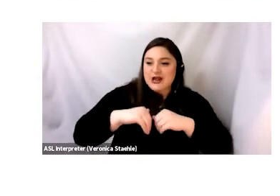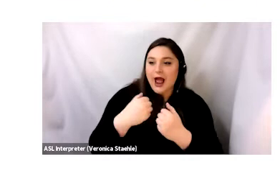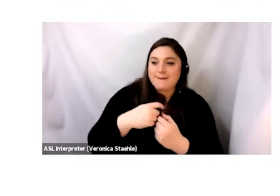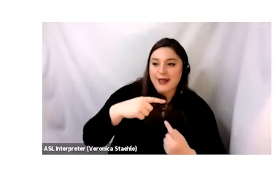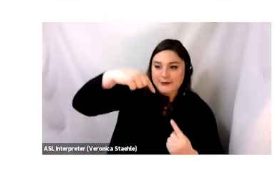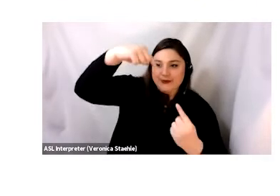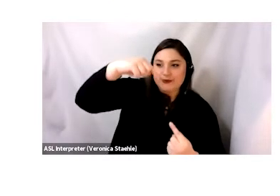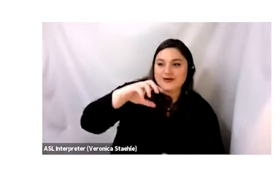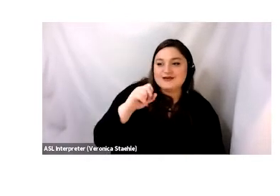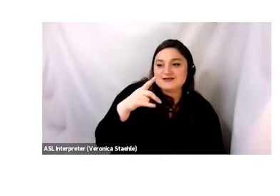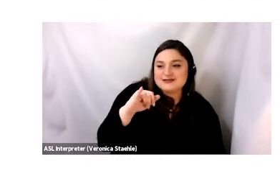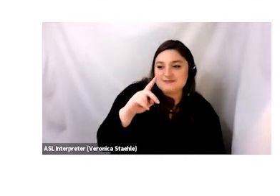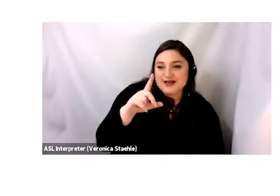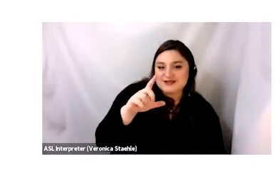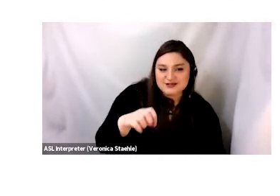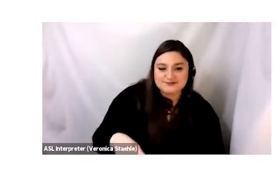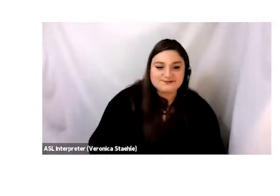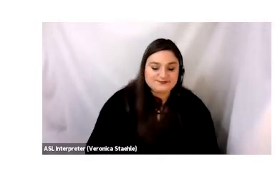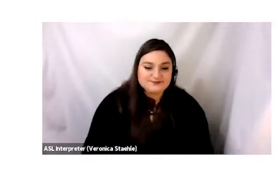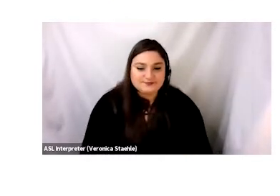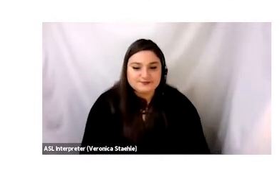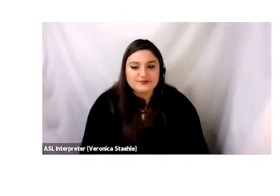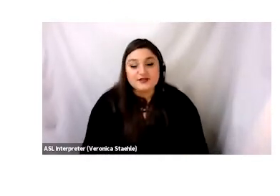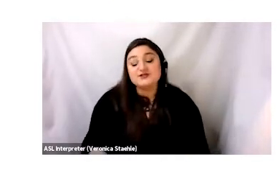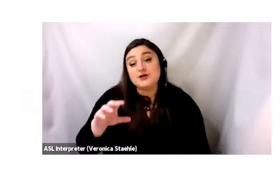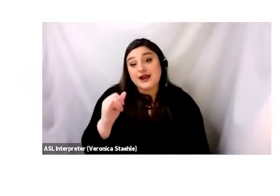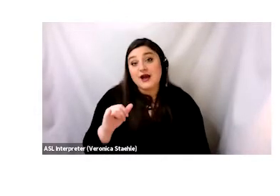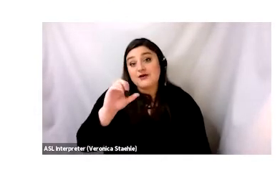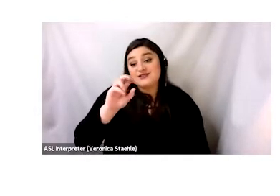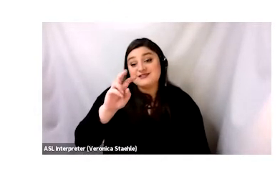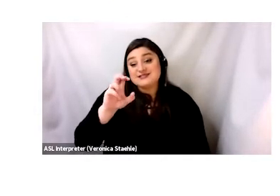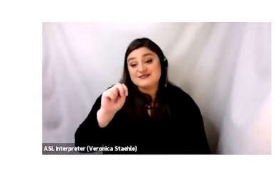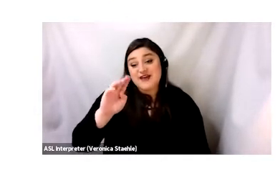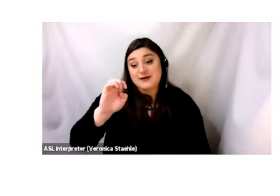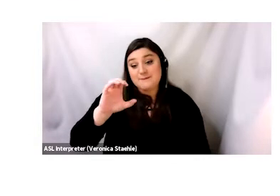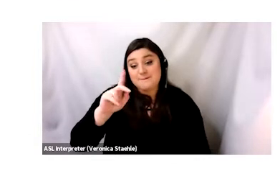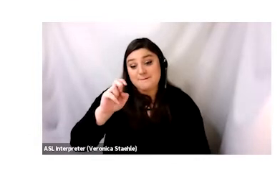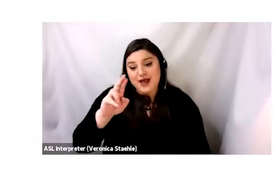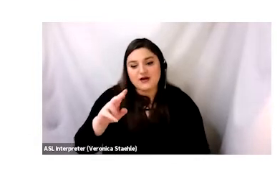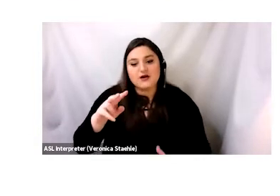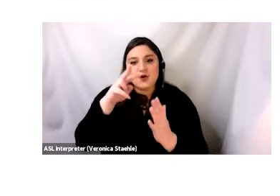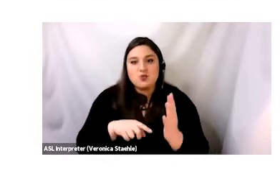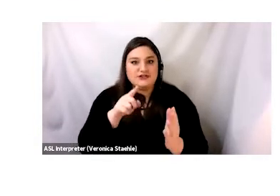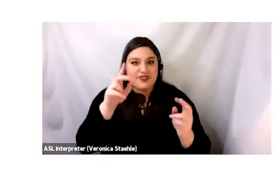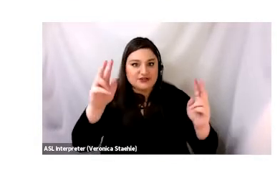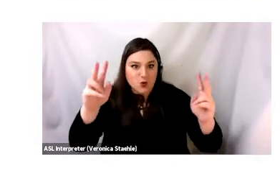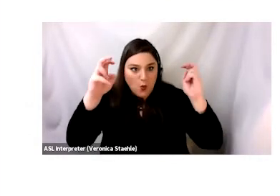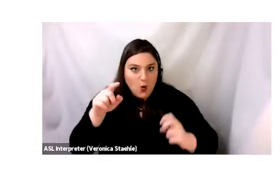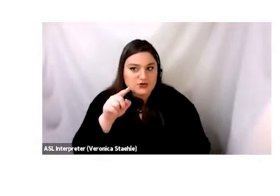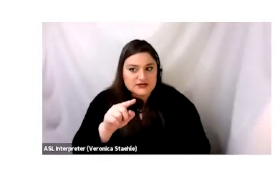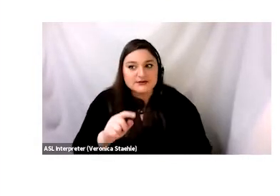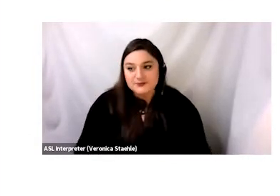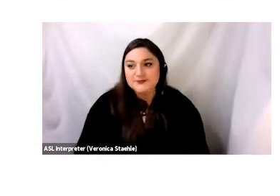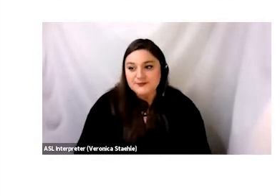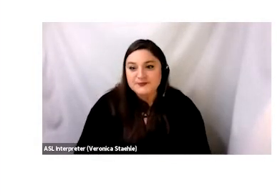And so Sven Beckert, who wrote Empire of Cotton, A Global History, says, fashioned by African, American, and Asian